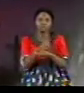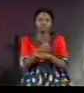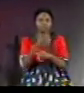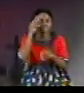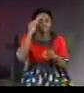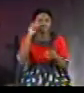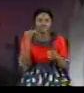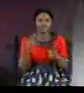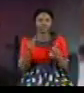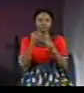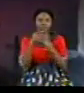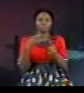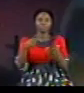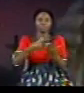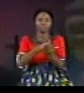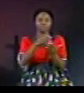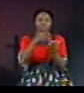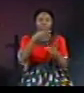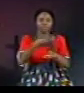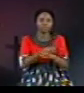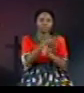and by the word of their testimony.